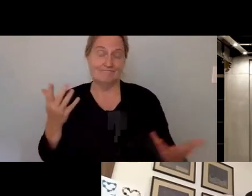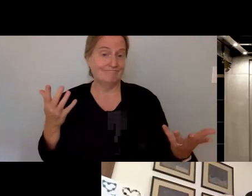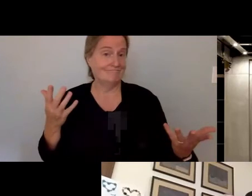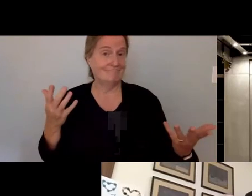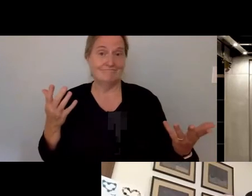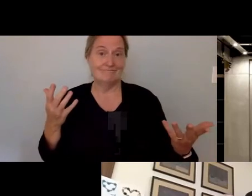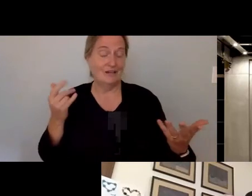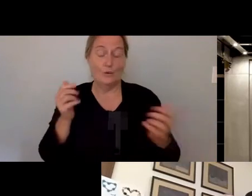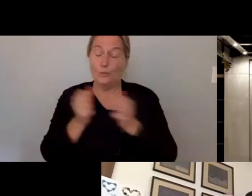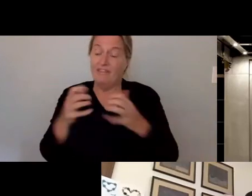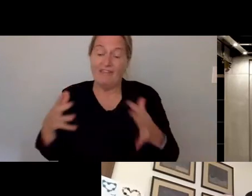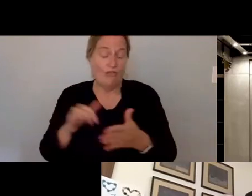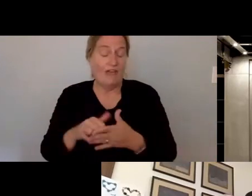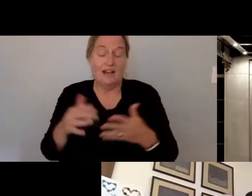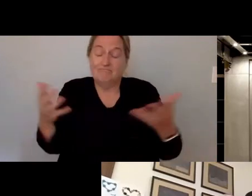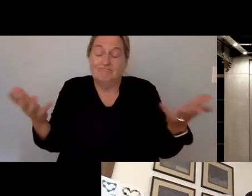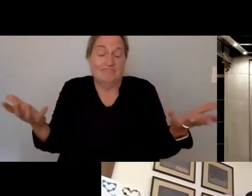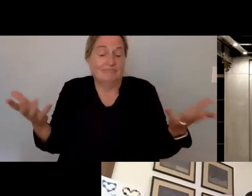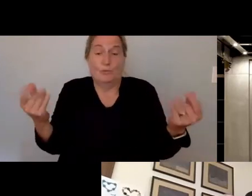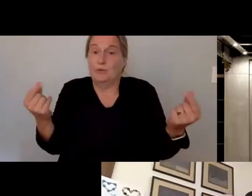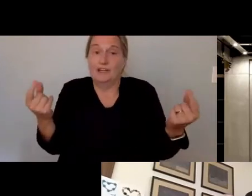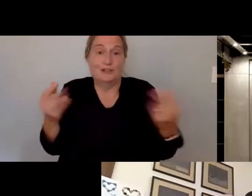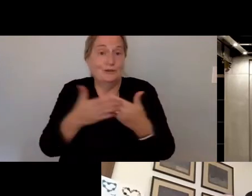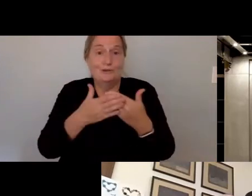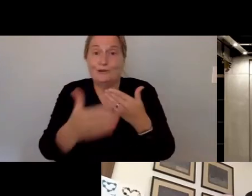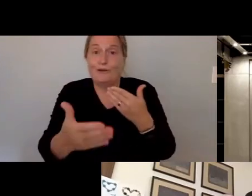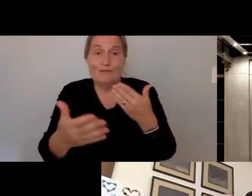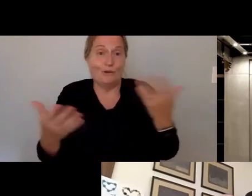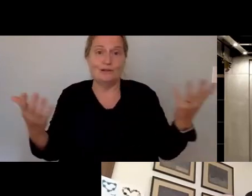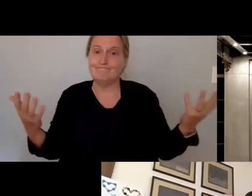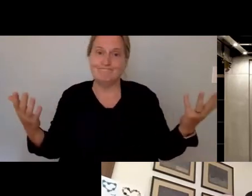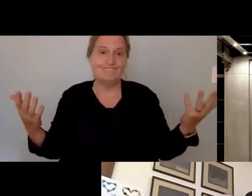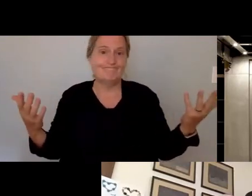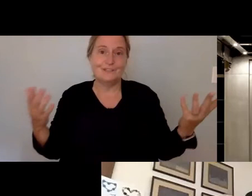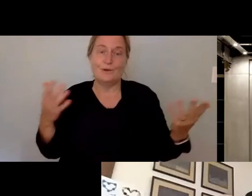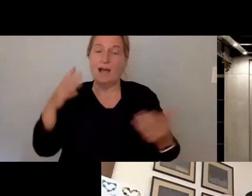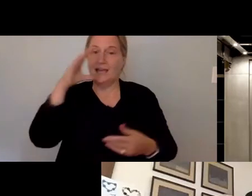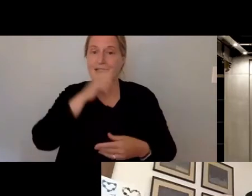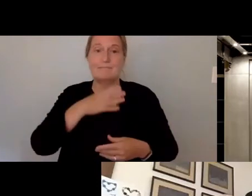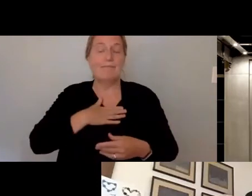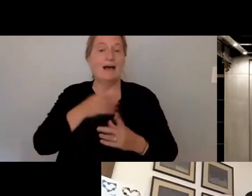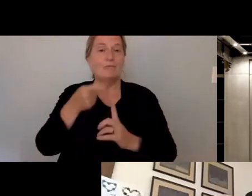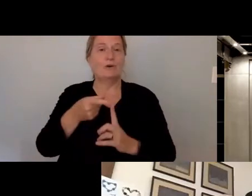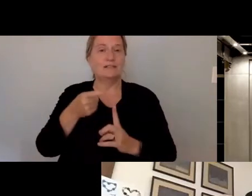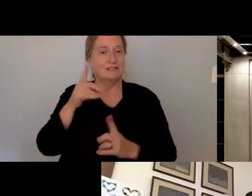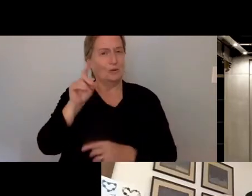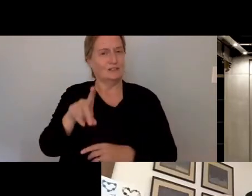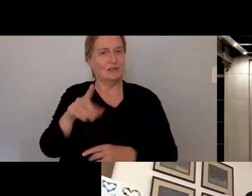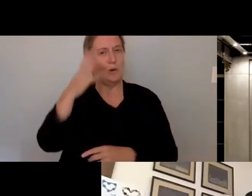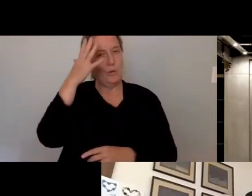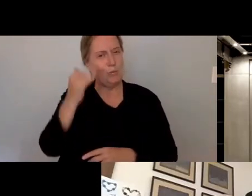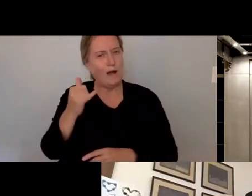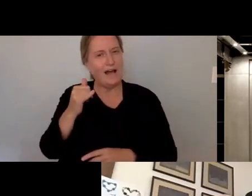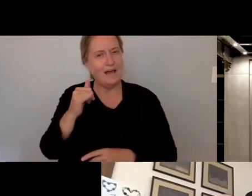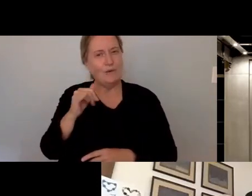forward, which opens up a whole different can of beans on that one. So I guess my statement is more of a question. Why would